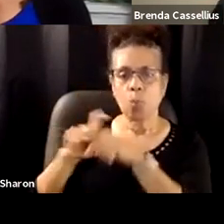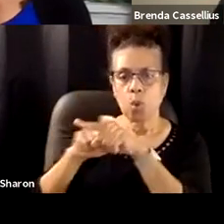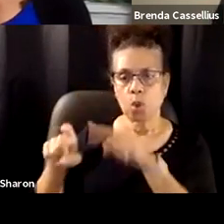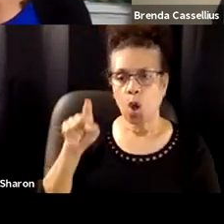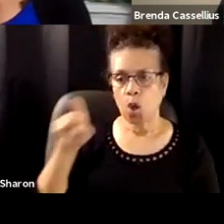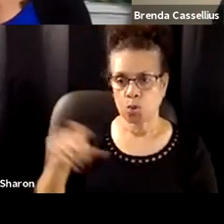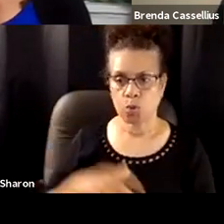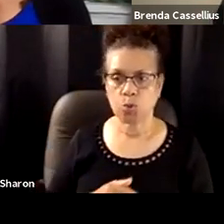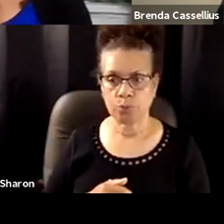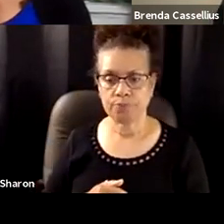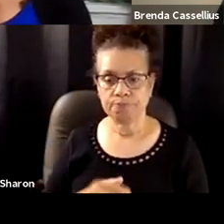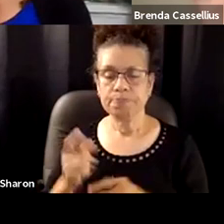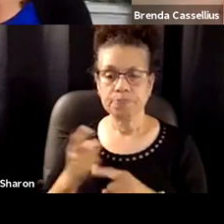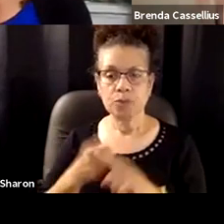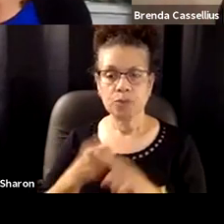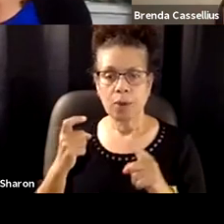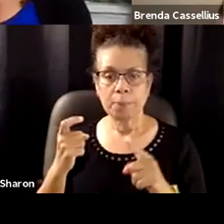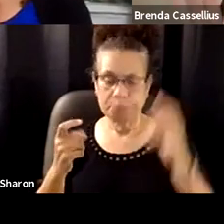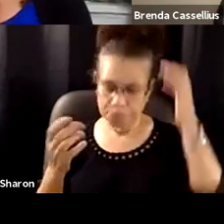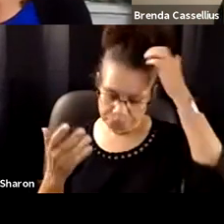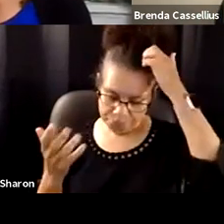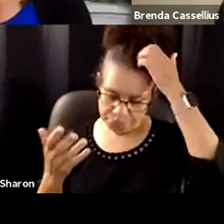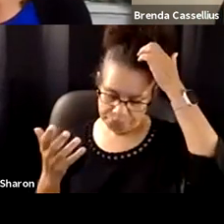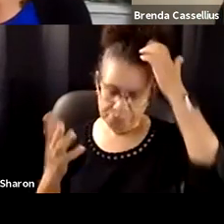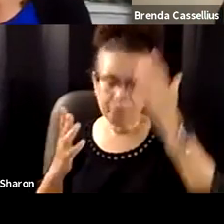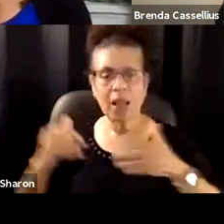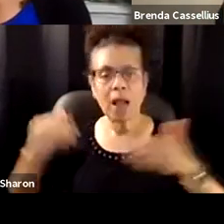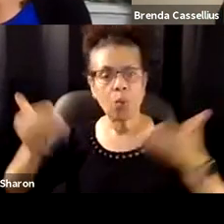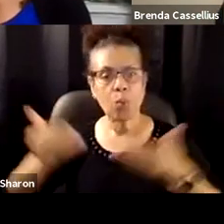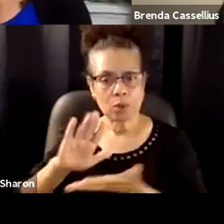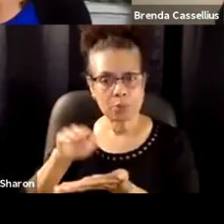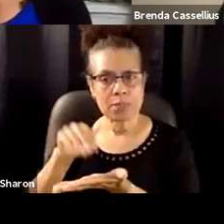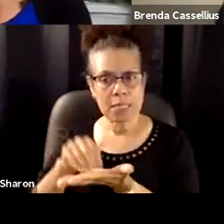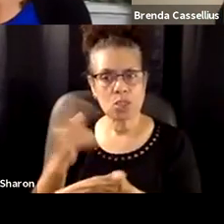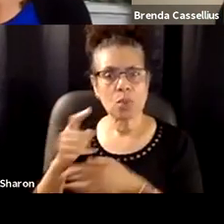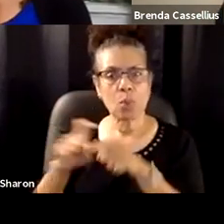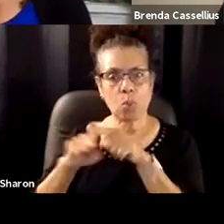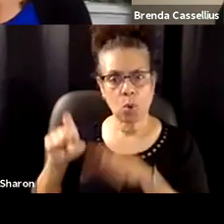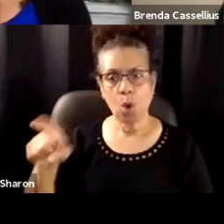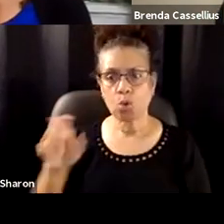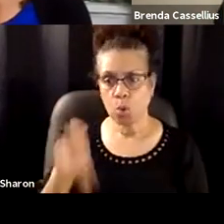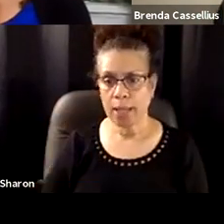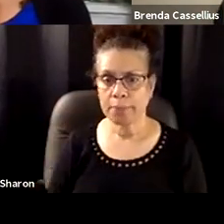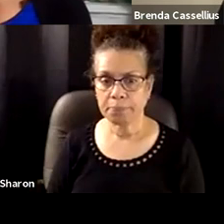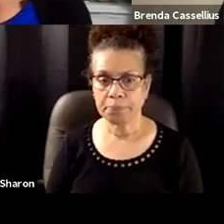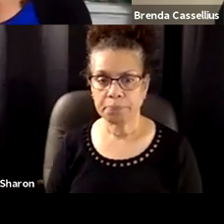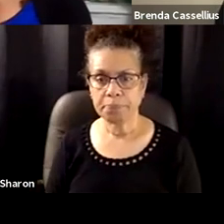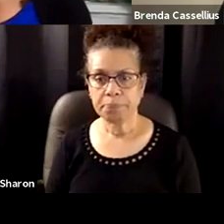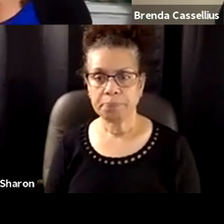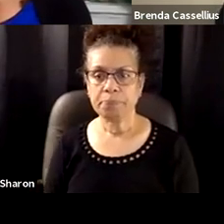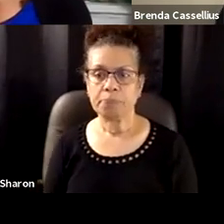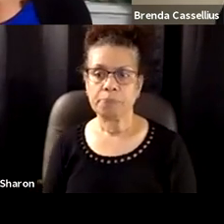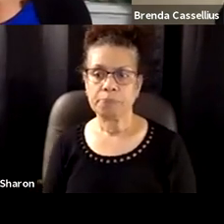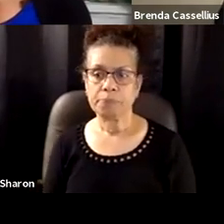from our uh welcome um center i tell her that superintendent sonia